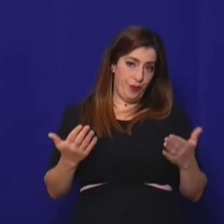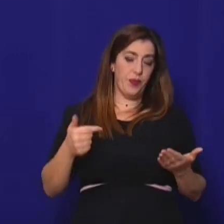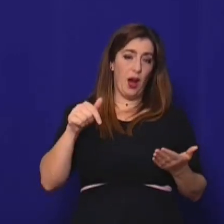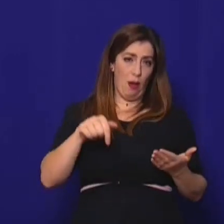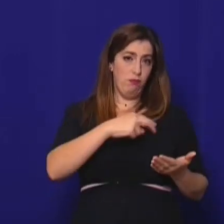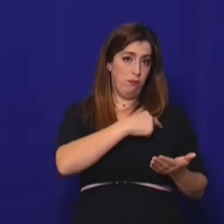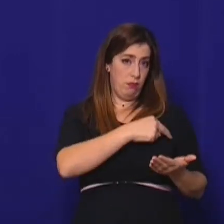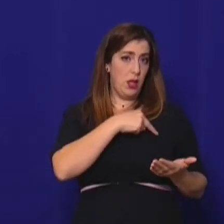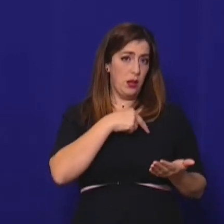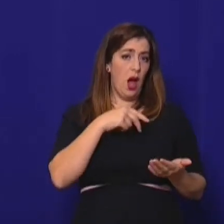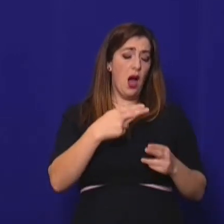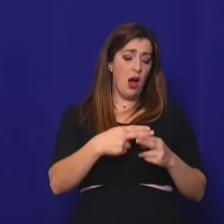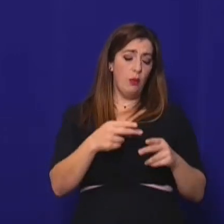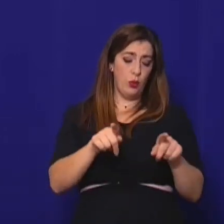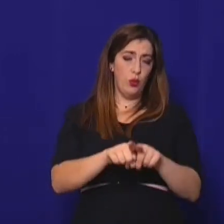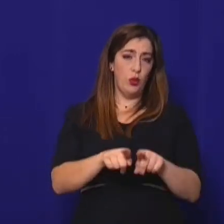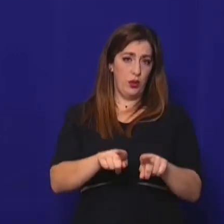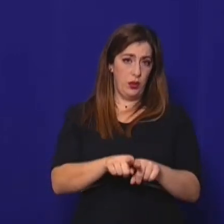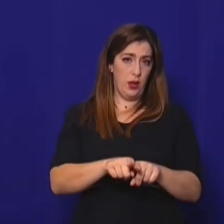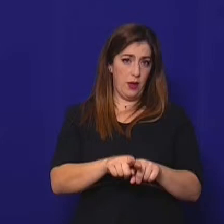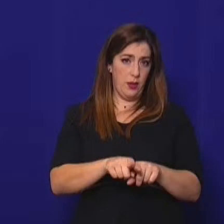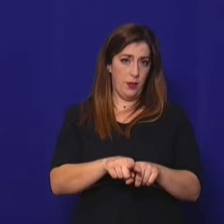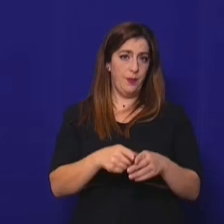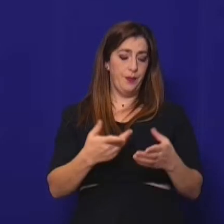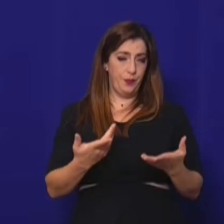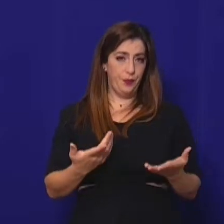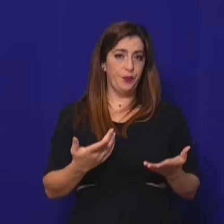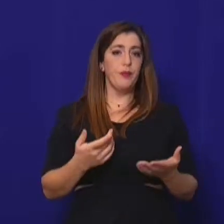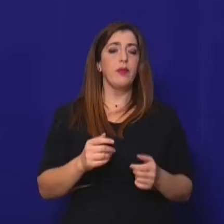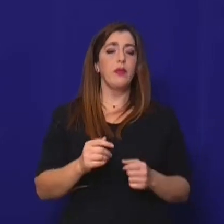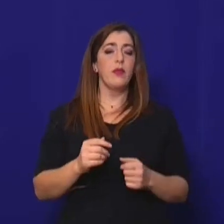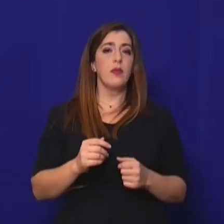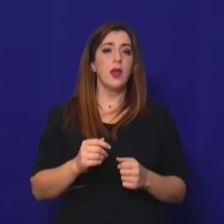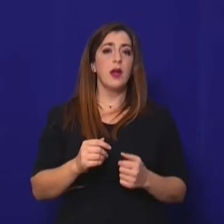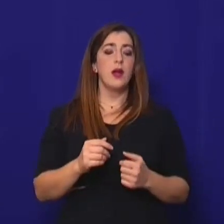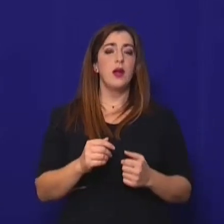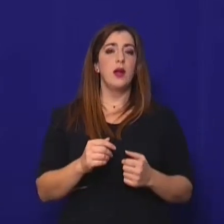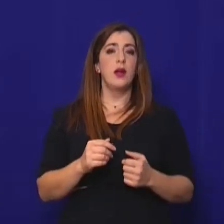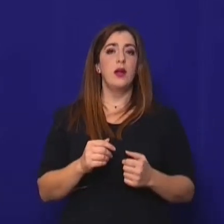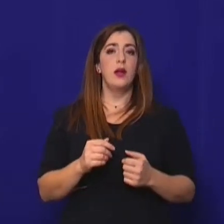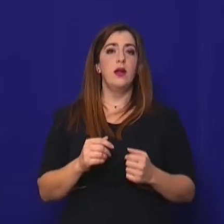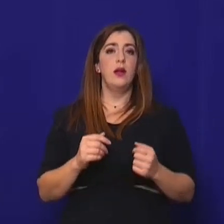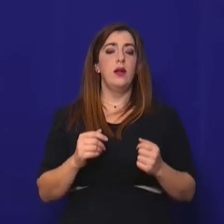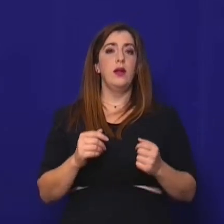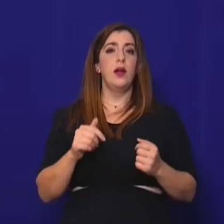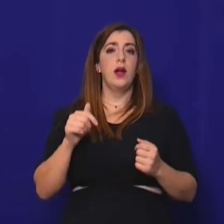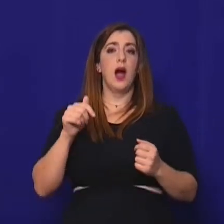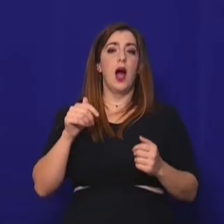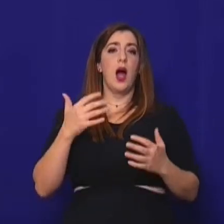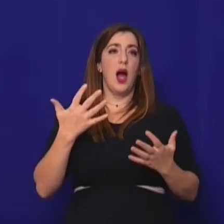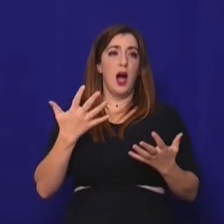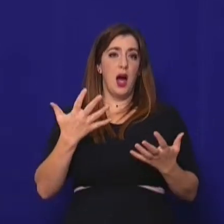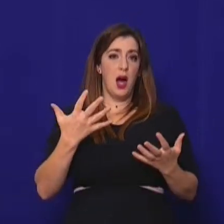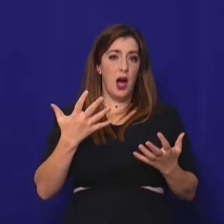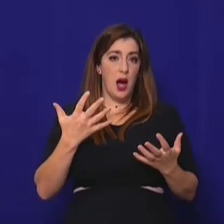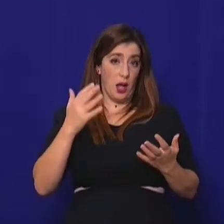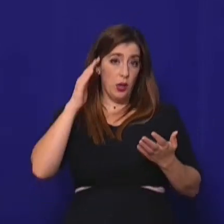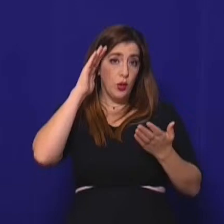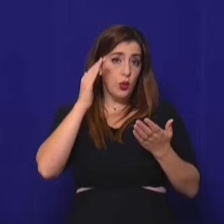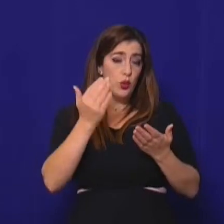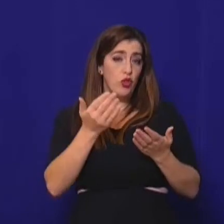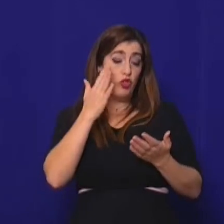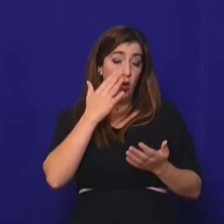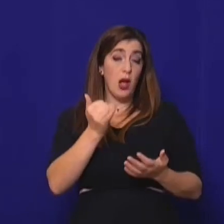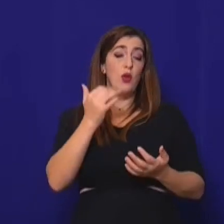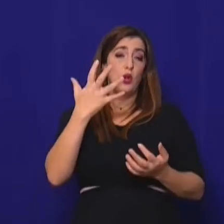Malta preparati biex strateġija wkoll biex aħna ikollna kemm fejn dawn ħajinżammu sakemm inti